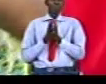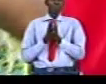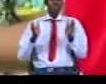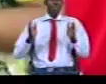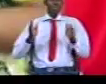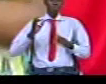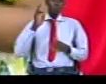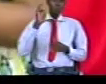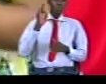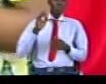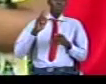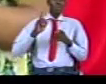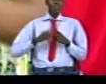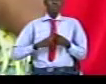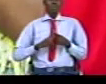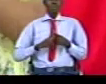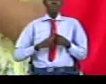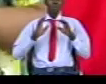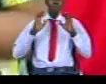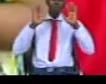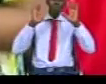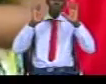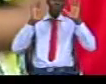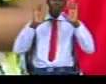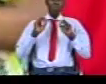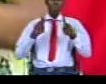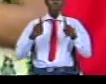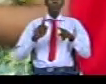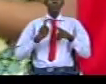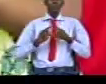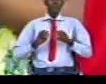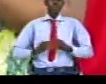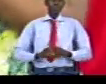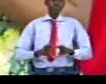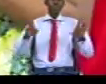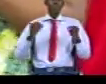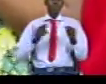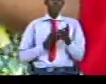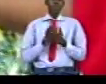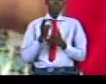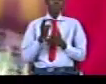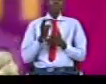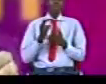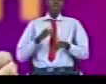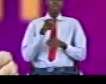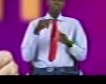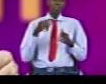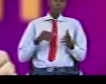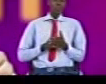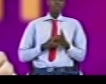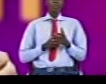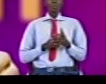to spread the truth on that platform using the global crusade.